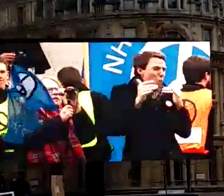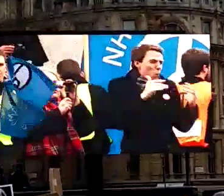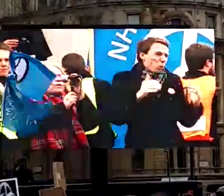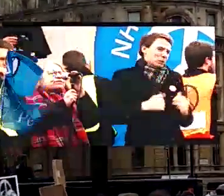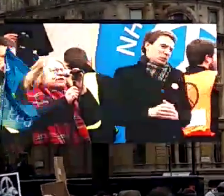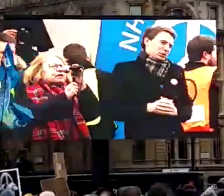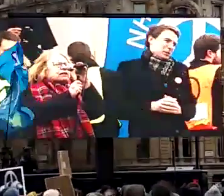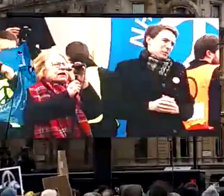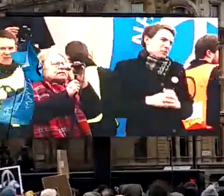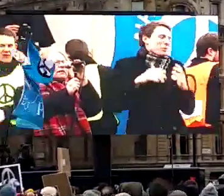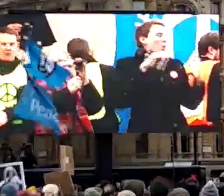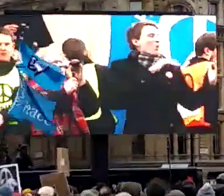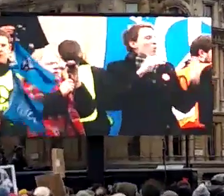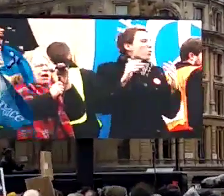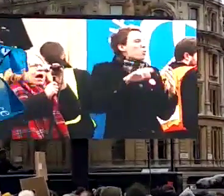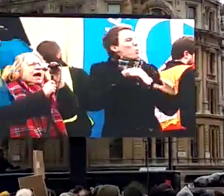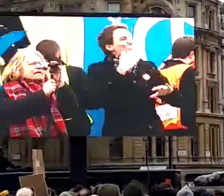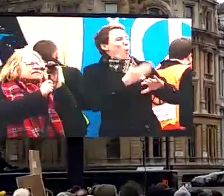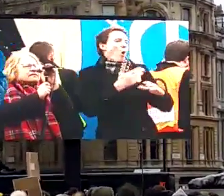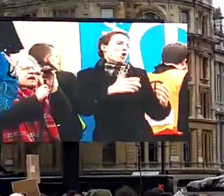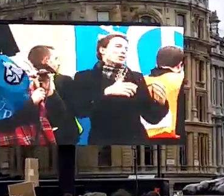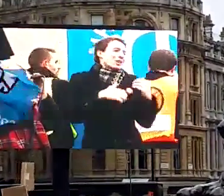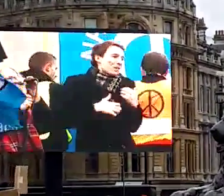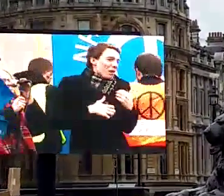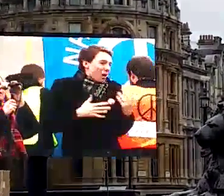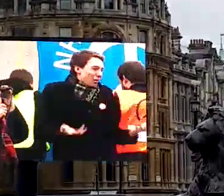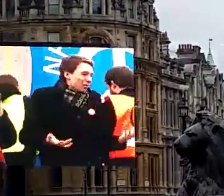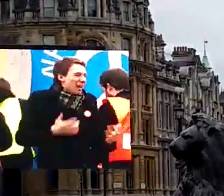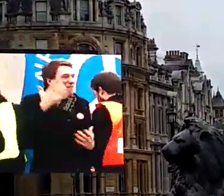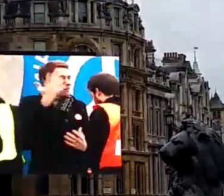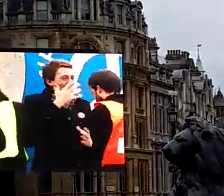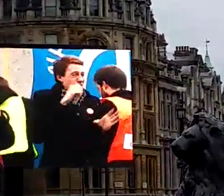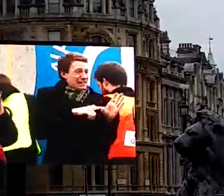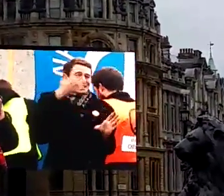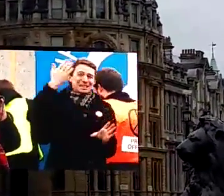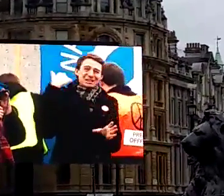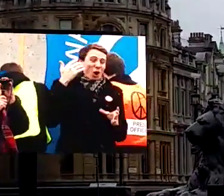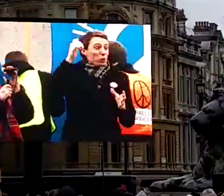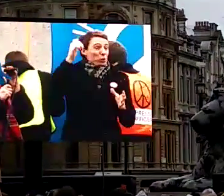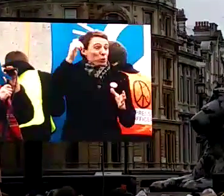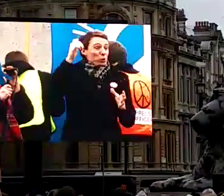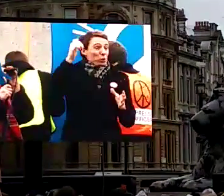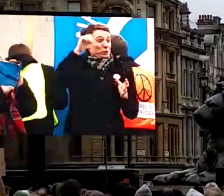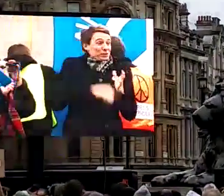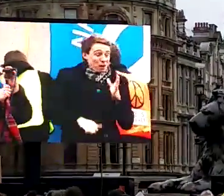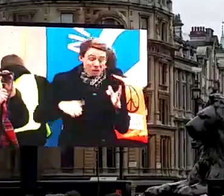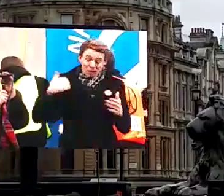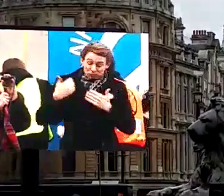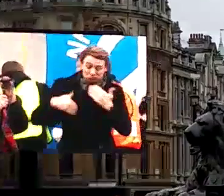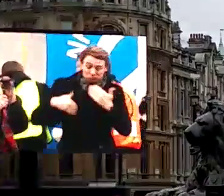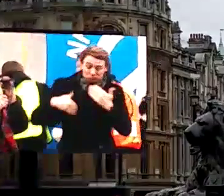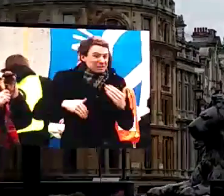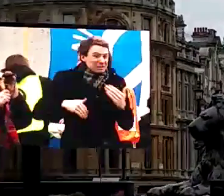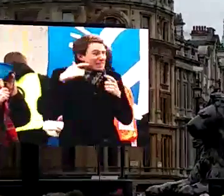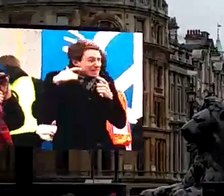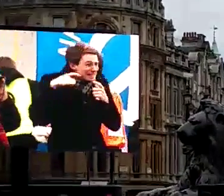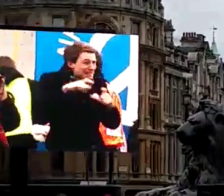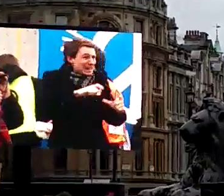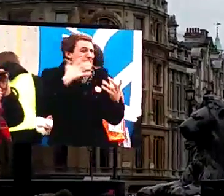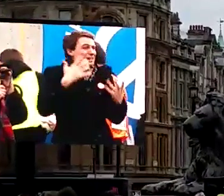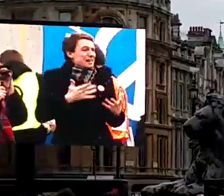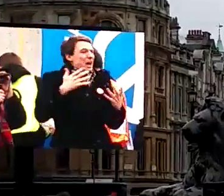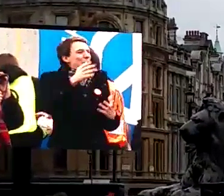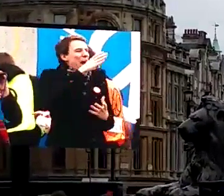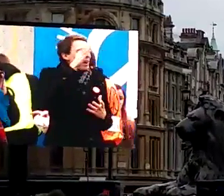which started 15 years ago, is still continuing in Afghanistan, in